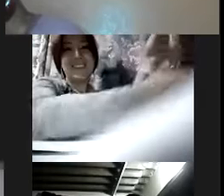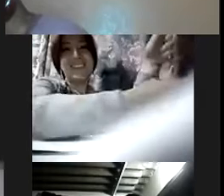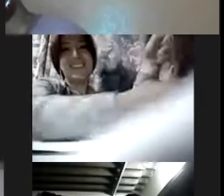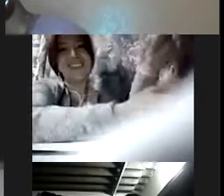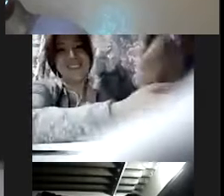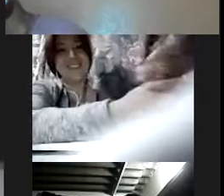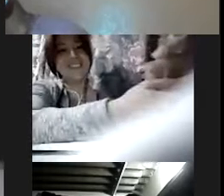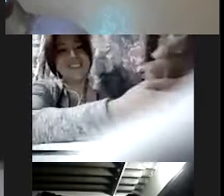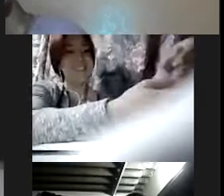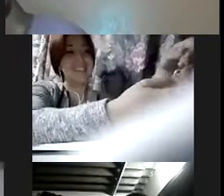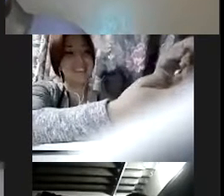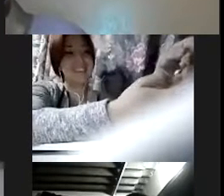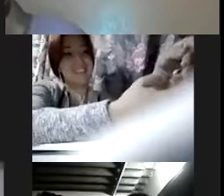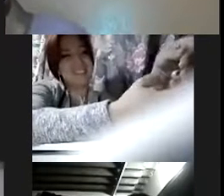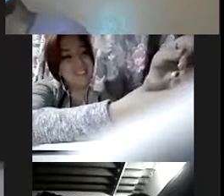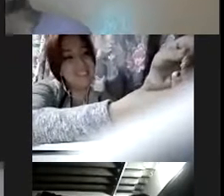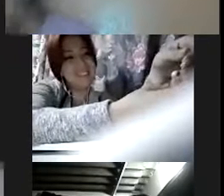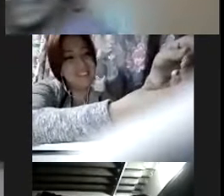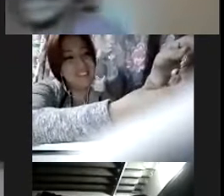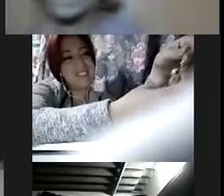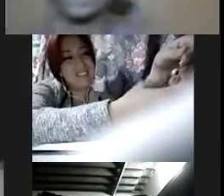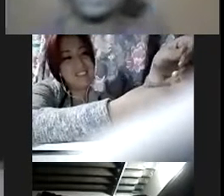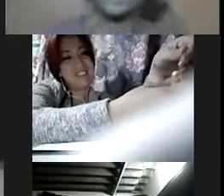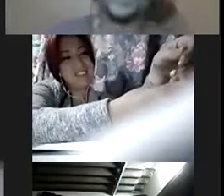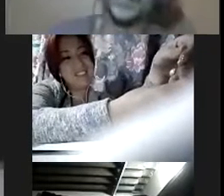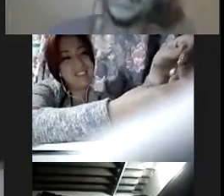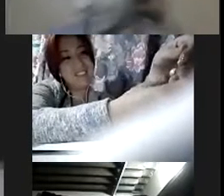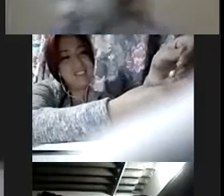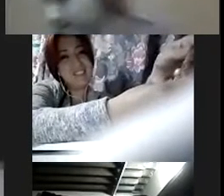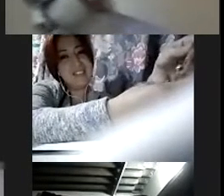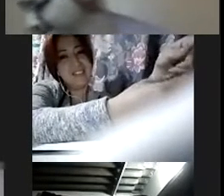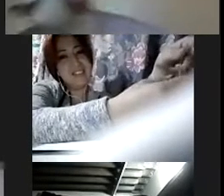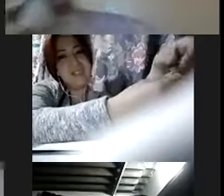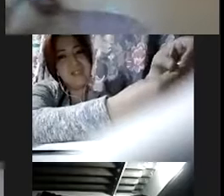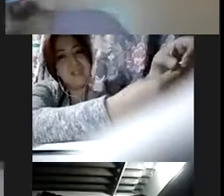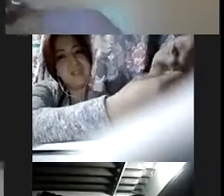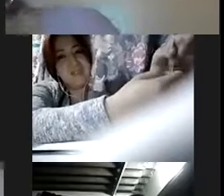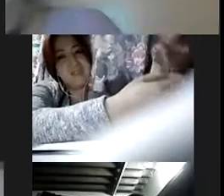Very good. Greece. To Greece. To Greece. Okay.